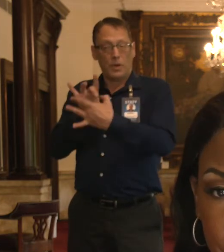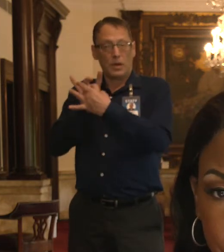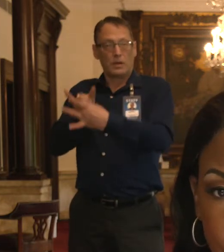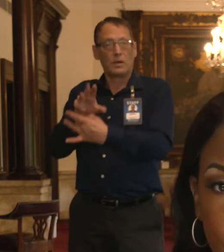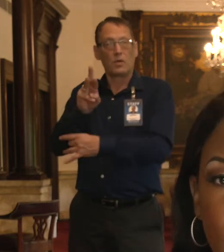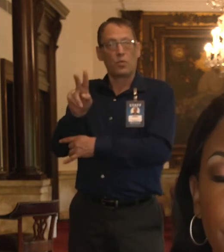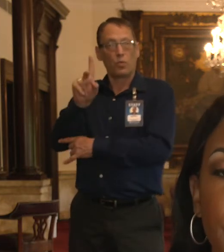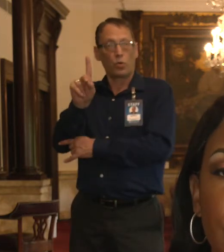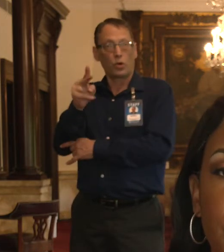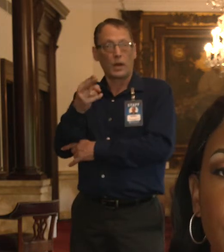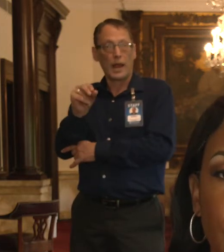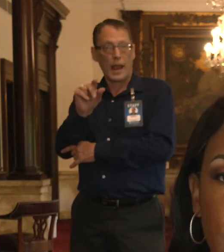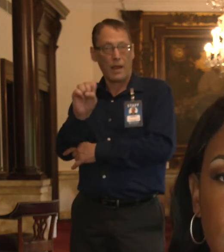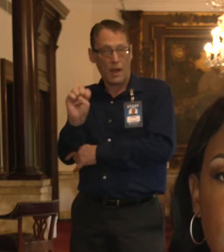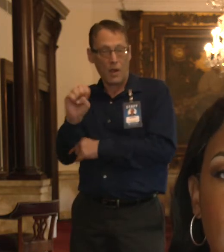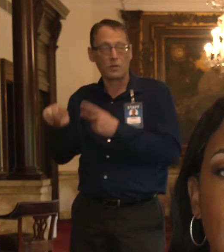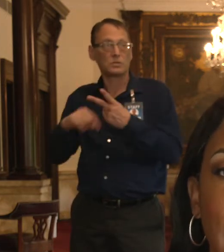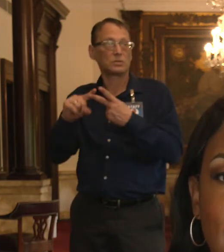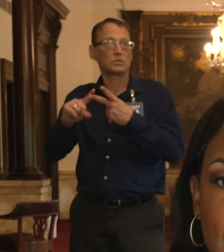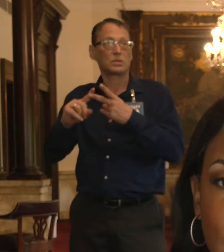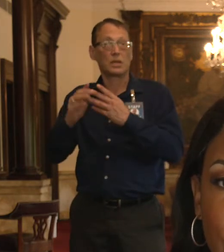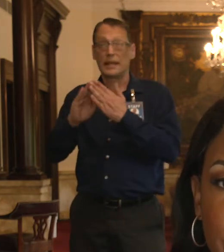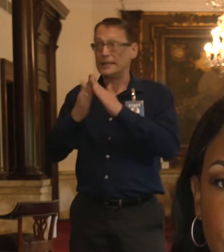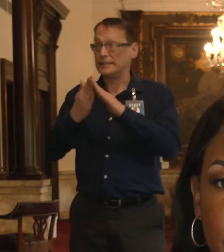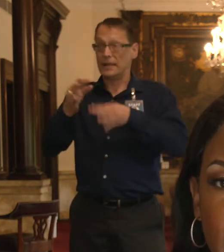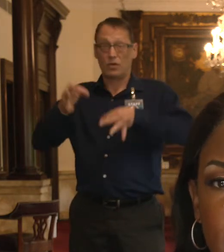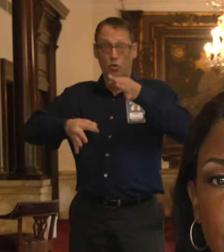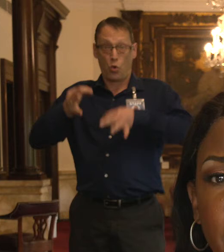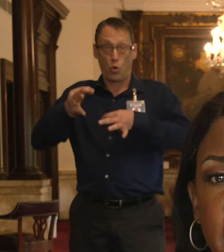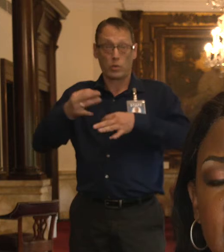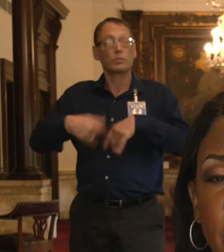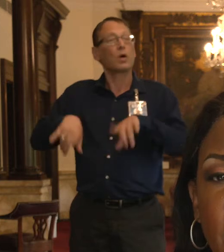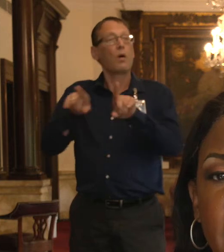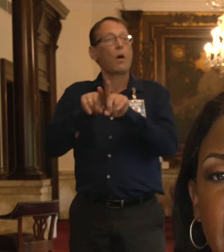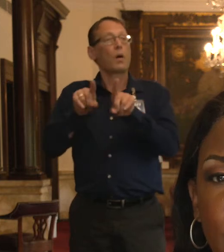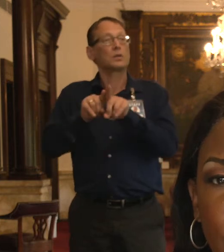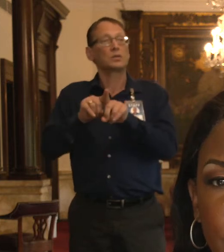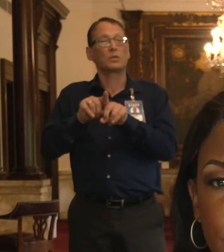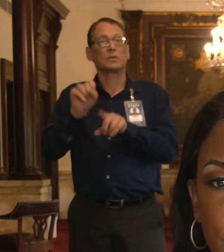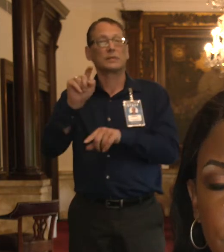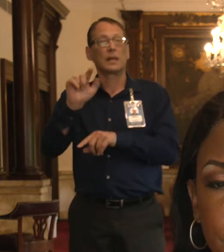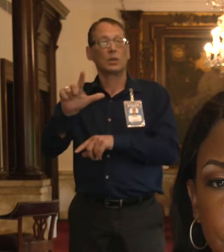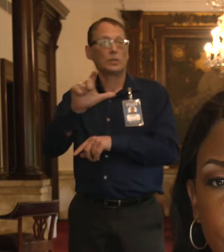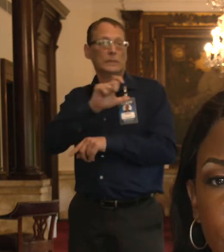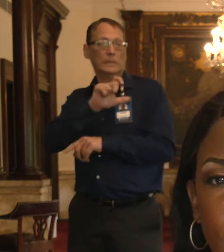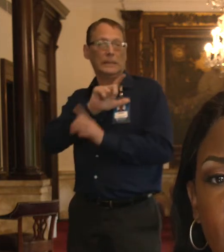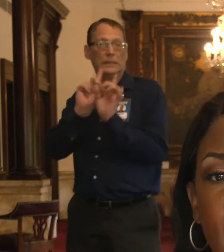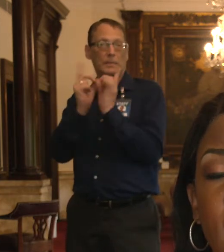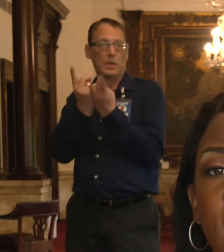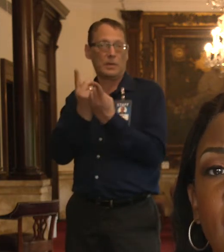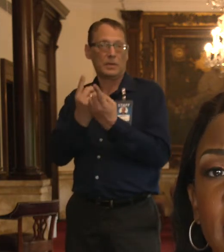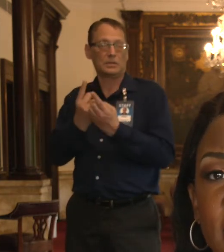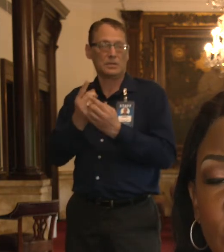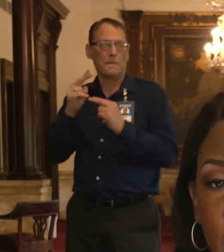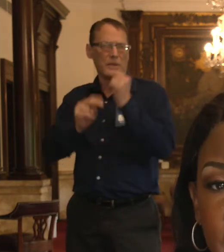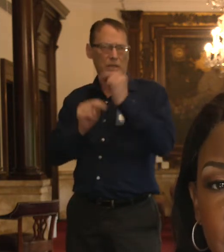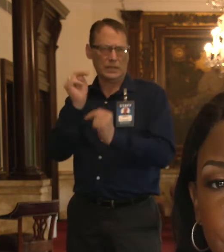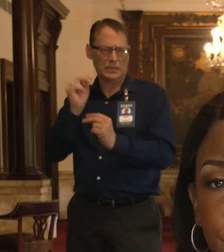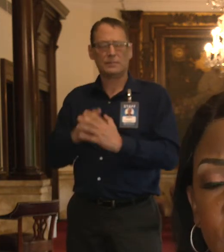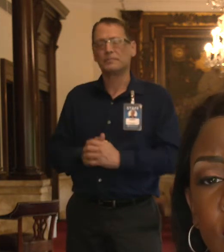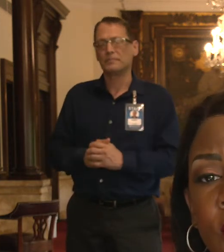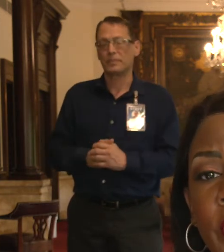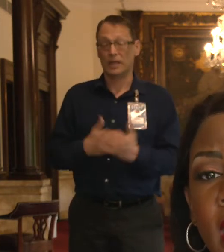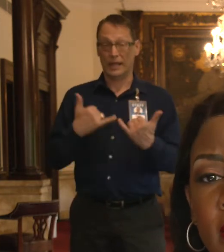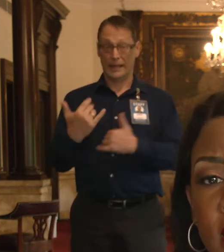workhouse, the municipal courts, and St. Louis Metropolitan Police Department headquarters. This